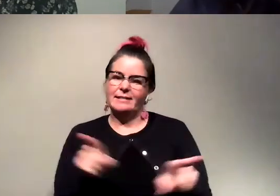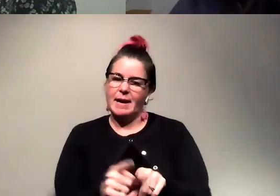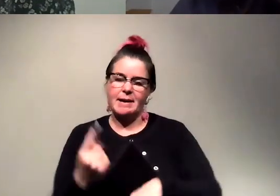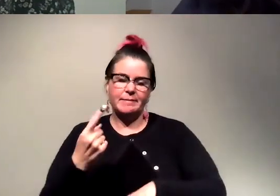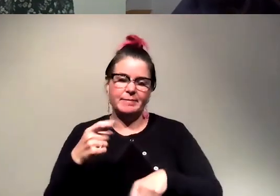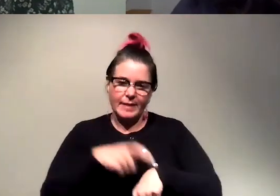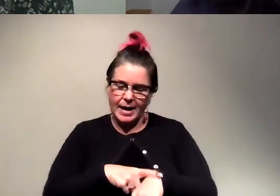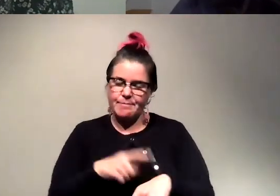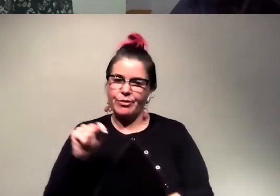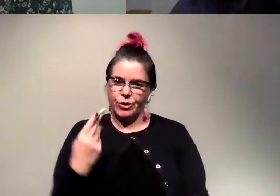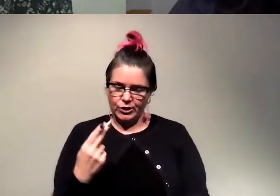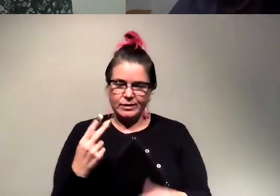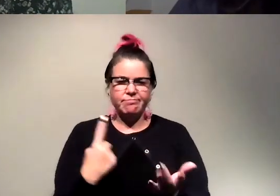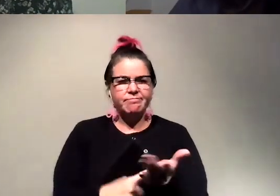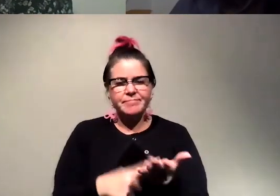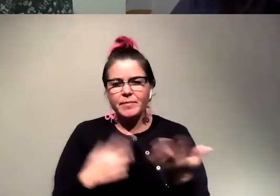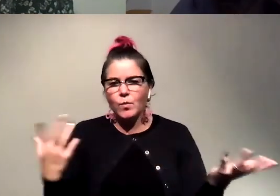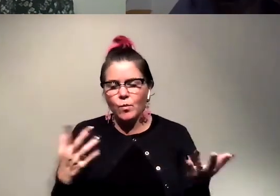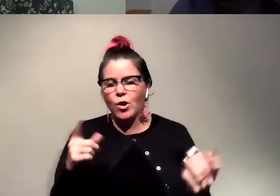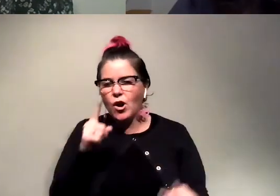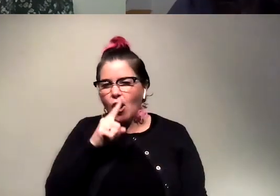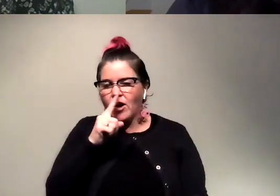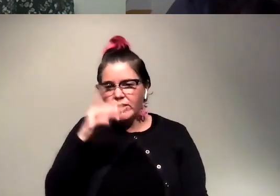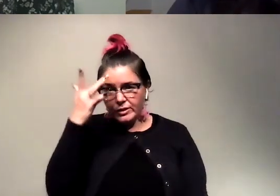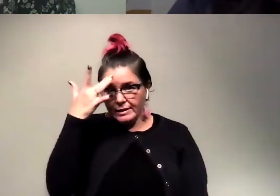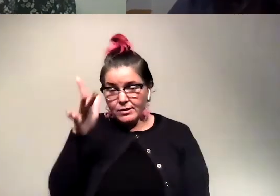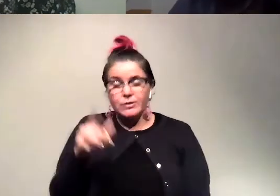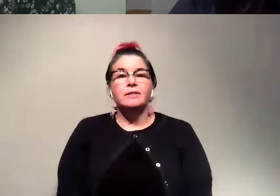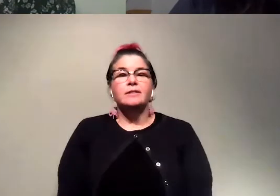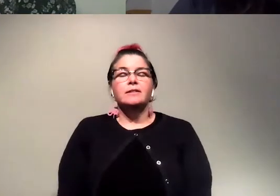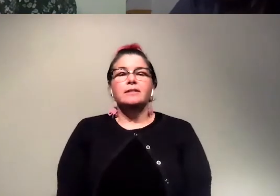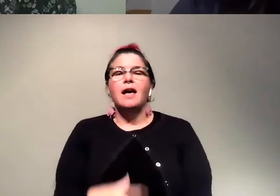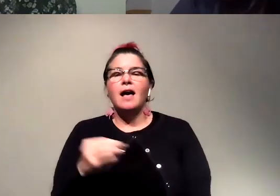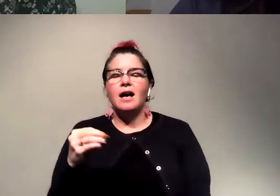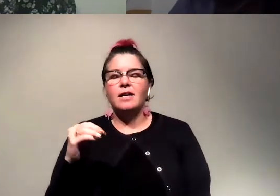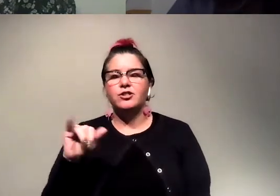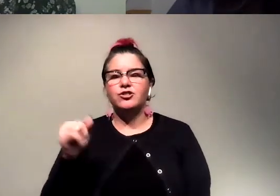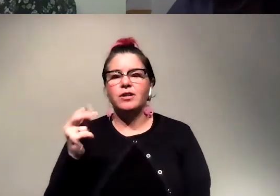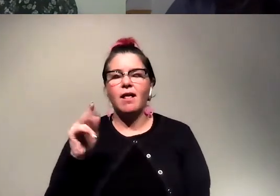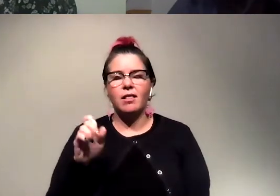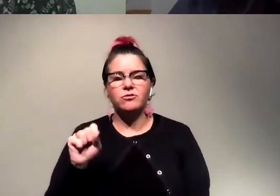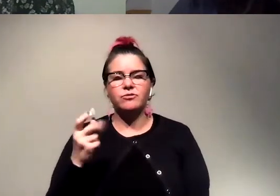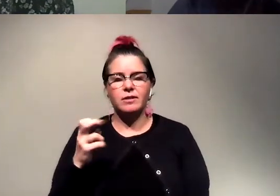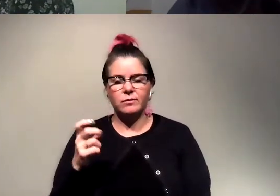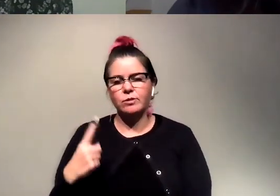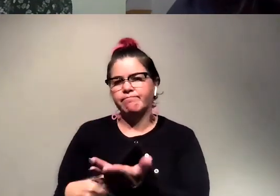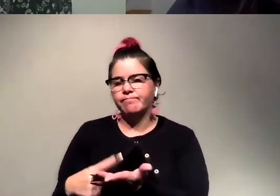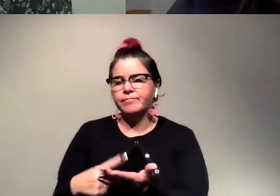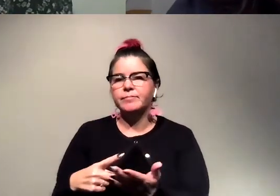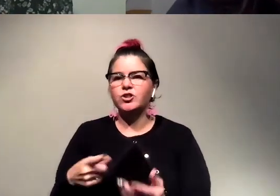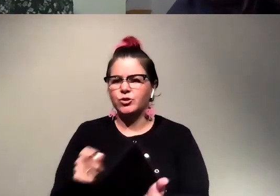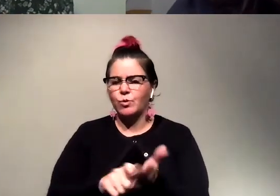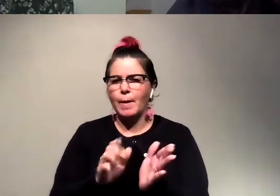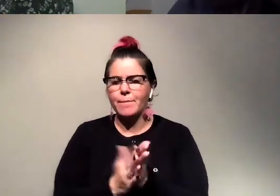to talk about artificial intelligence, and Janelle Shane will be the one speaking with us. She wrote a book